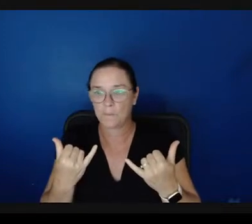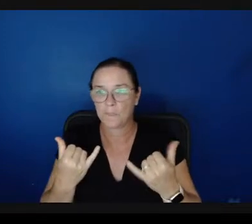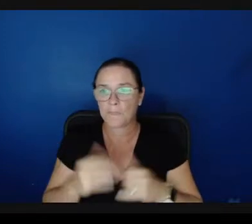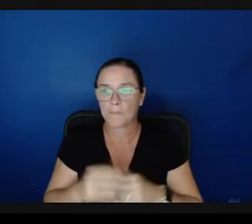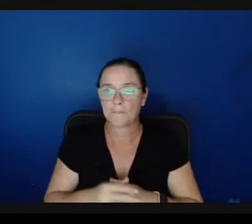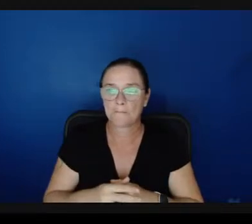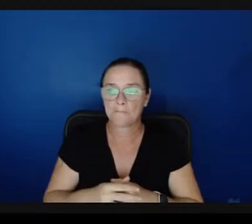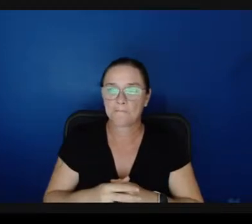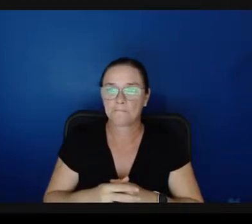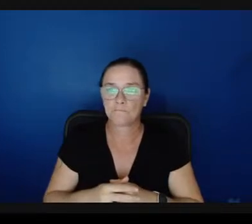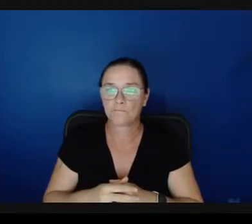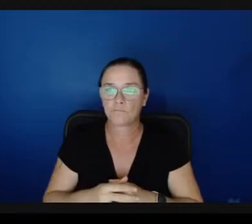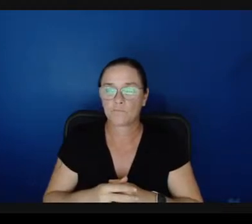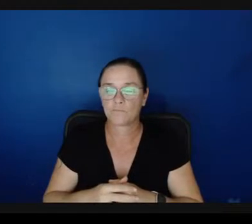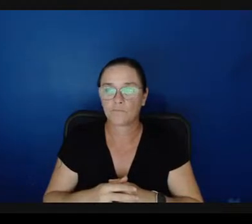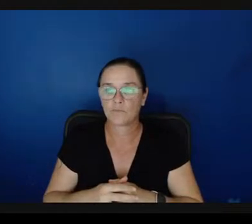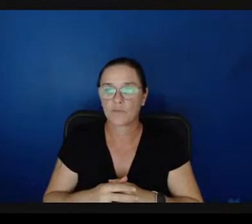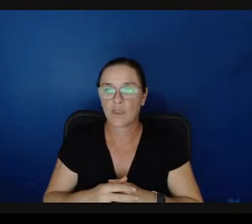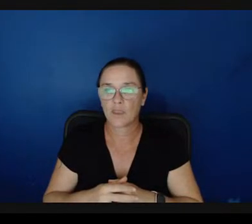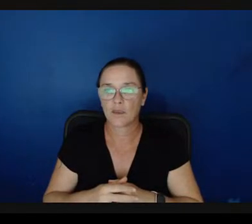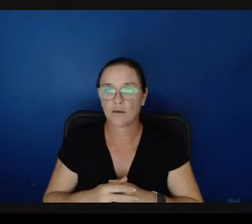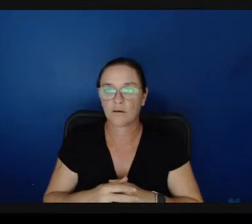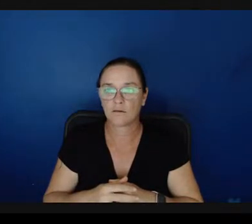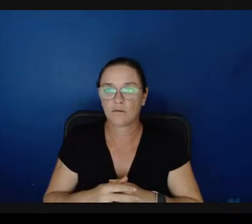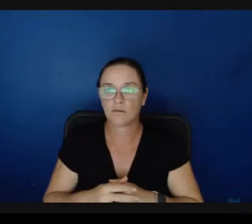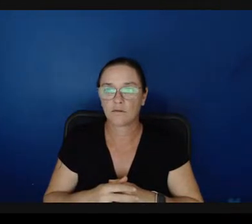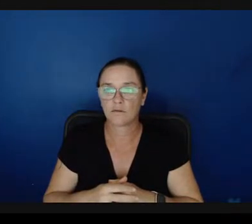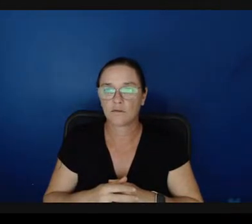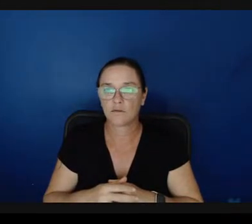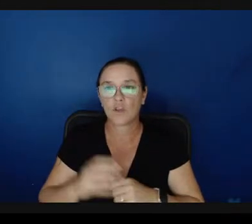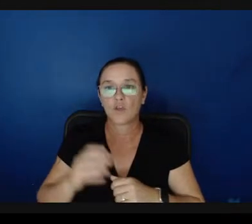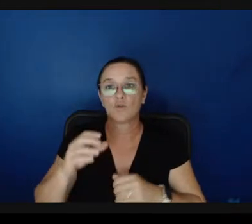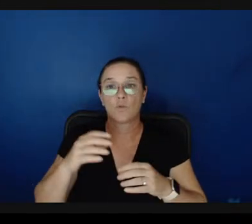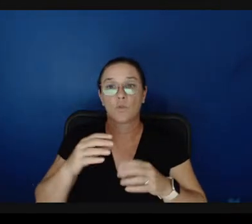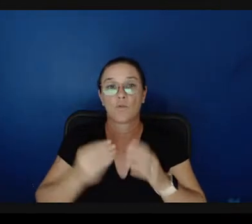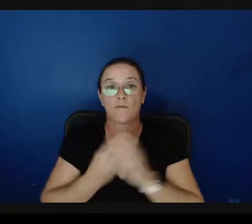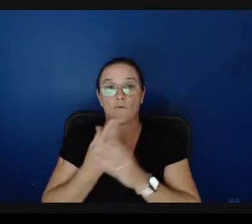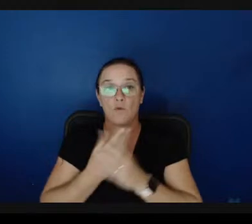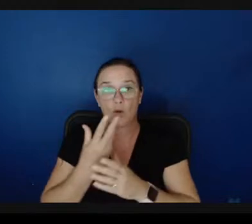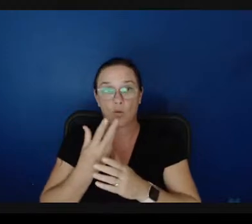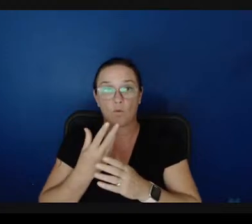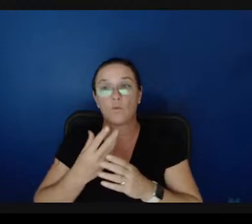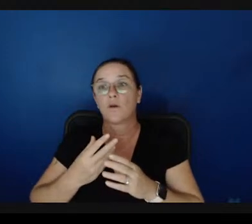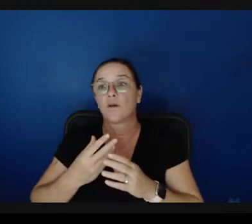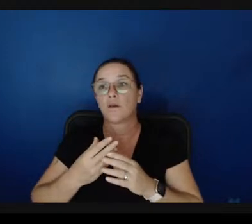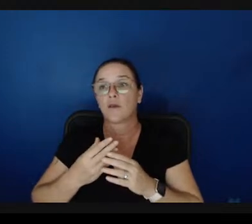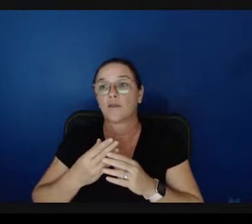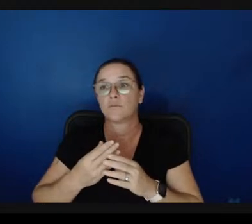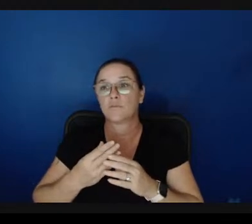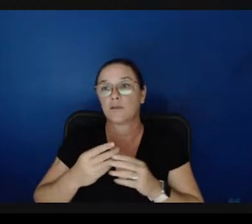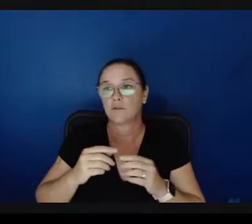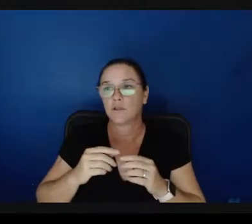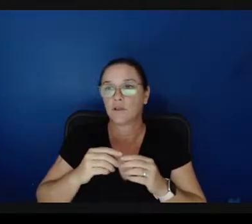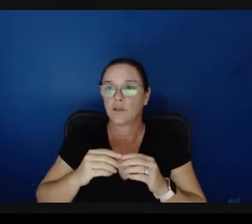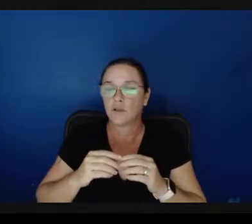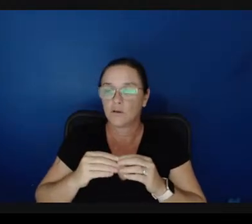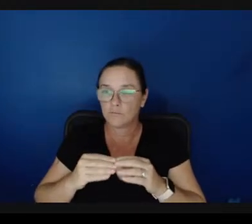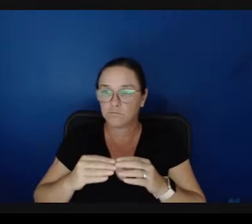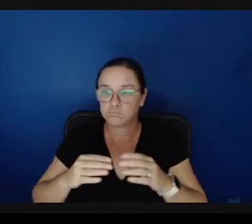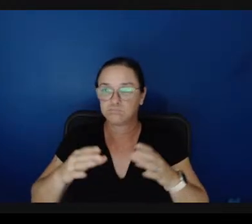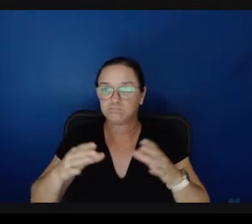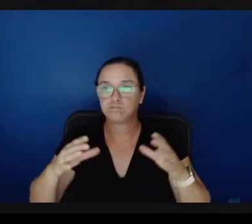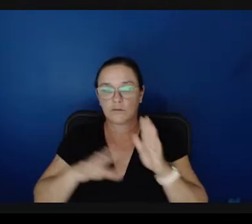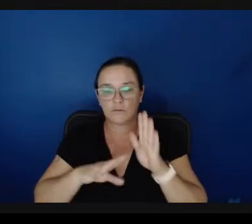magma comes into it, as the volcano has steadily been tracking upwards, sometimes a little faster and sometimes a little slower,